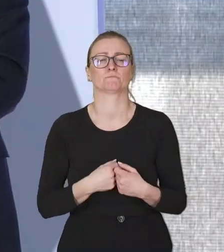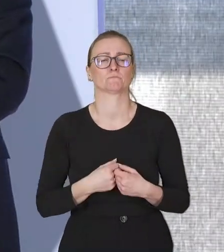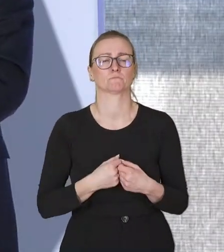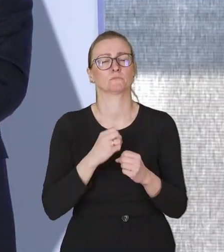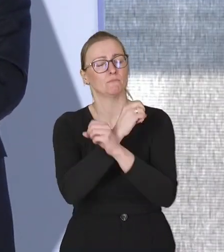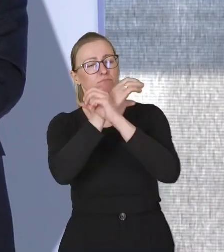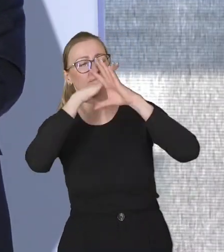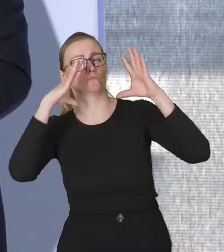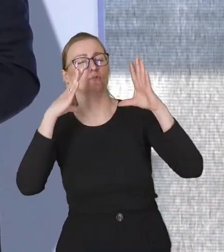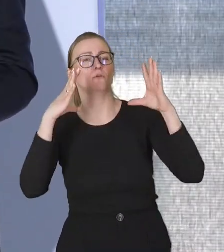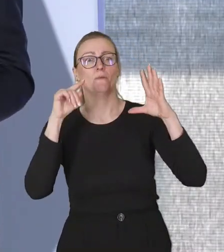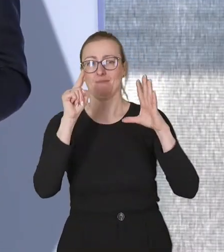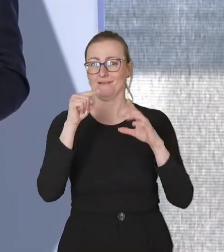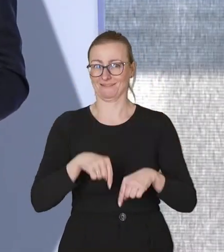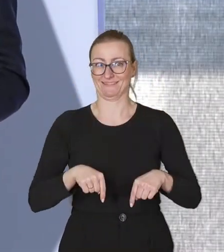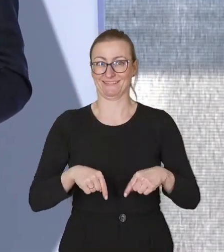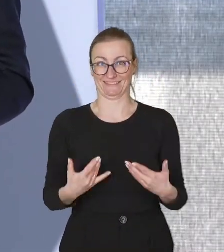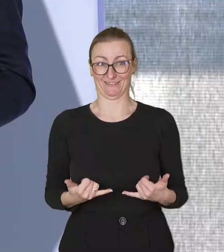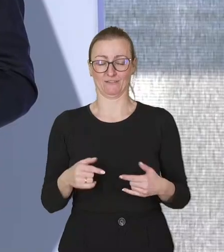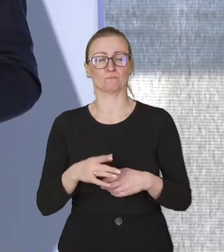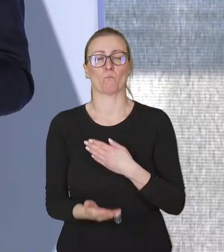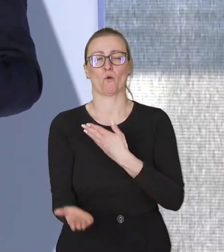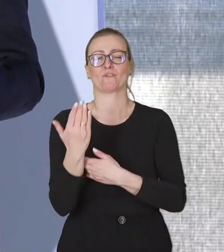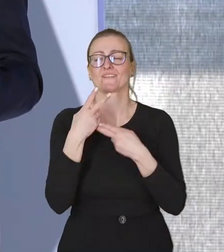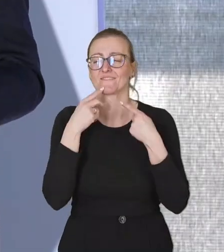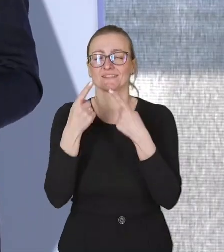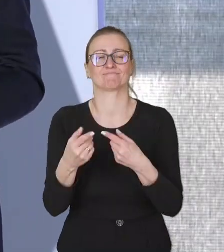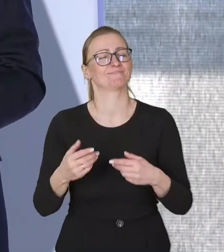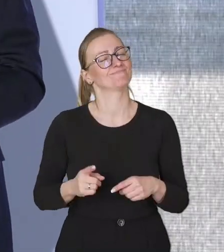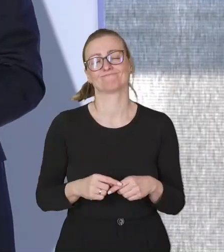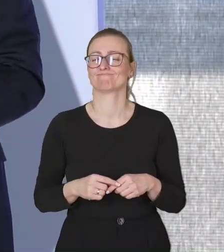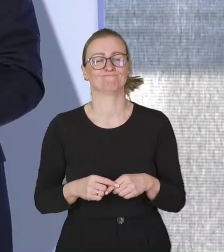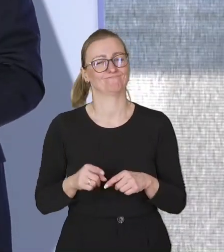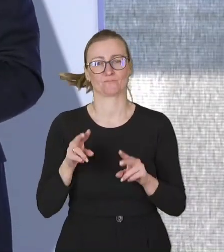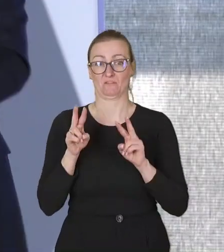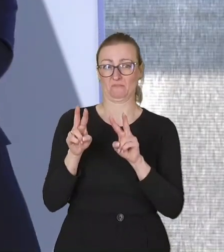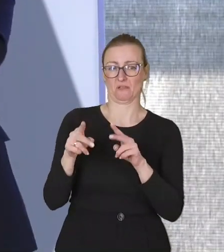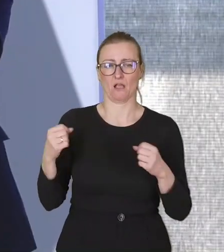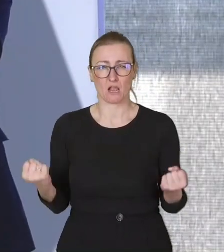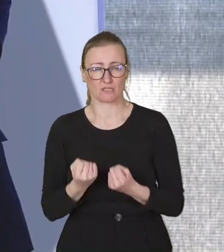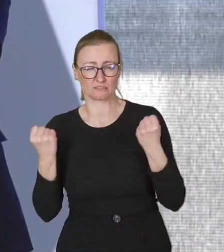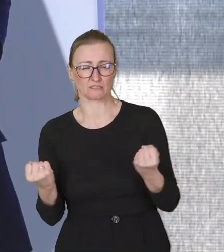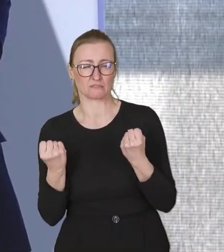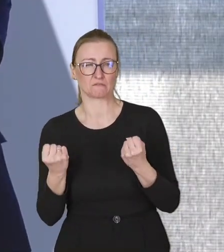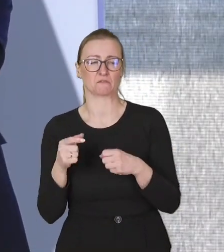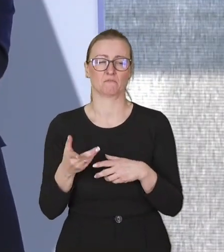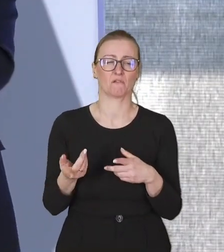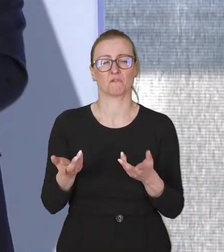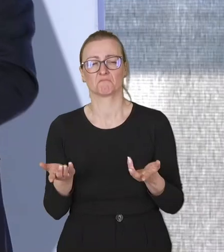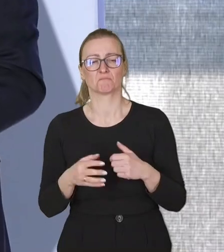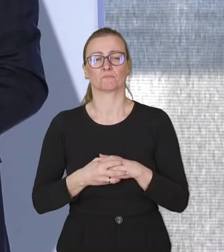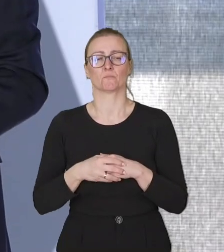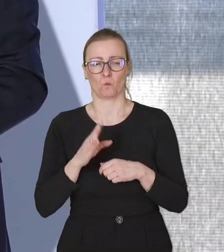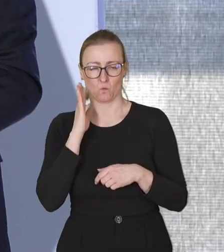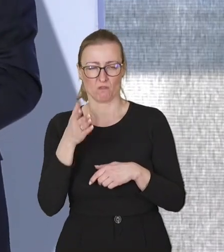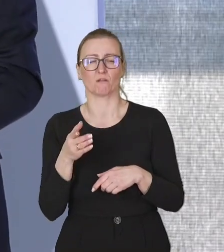actions speak more than words. So we are all awaiting how these concepts,